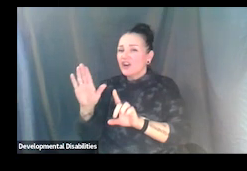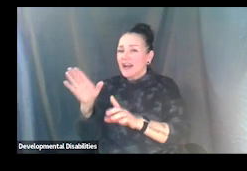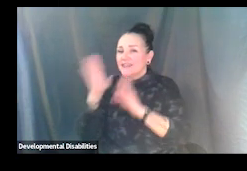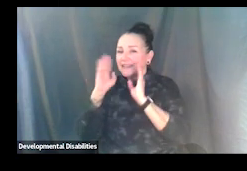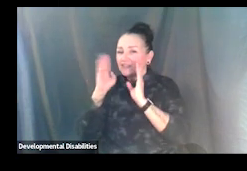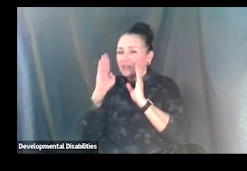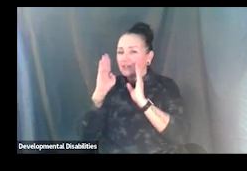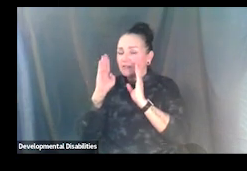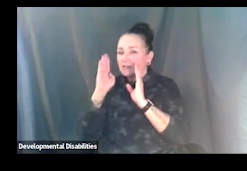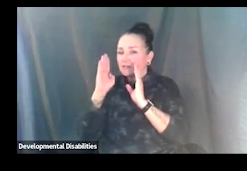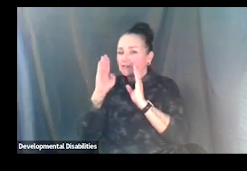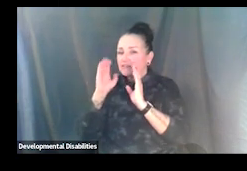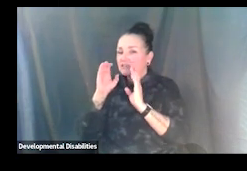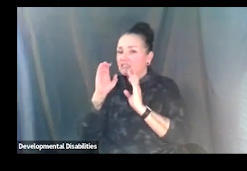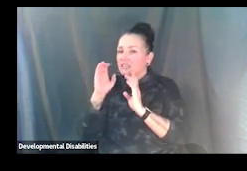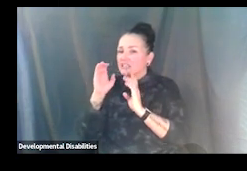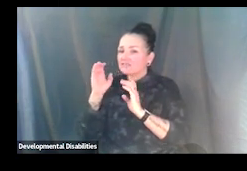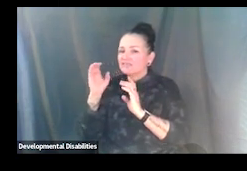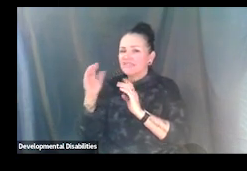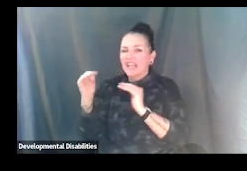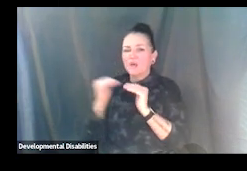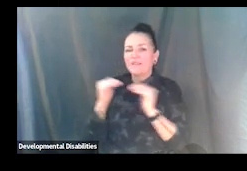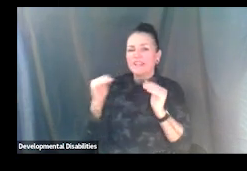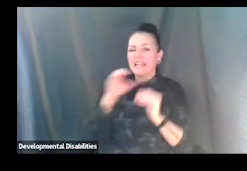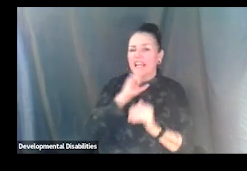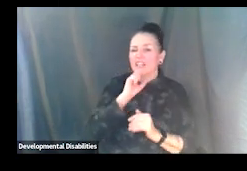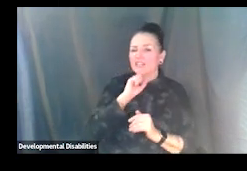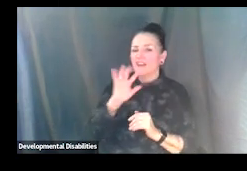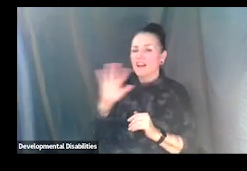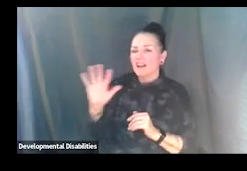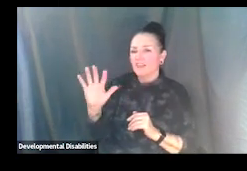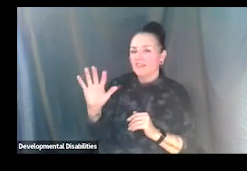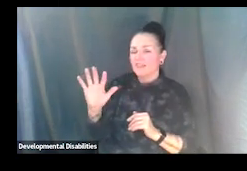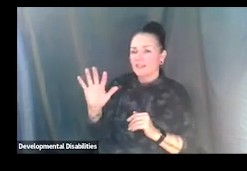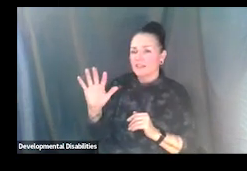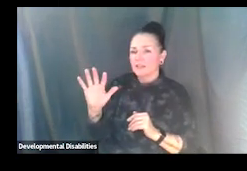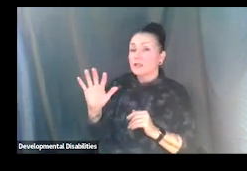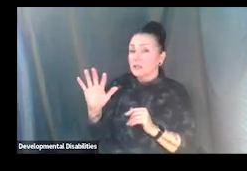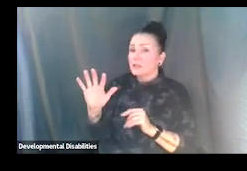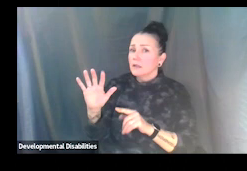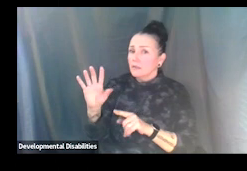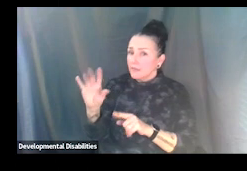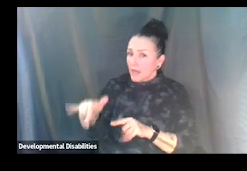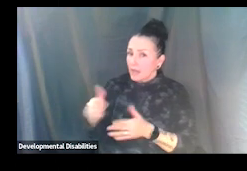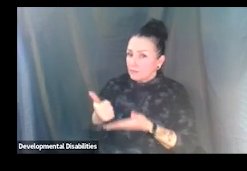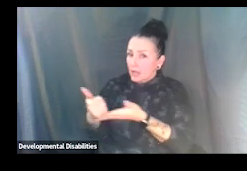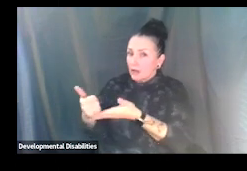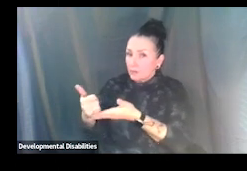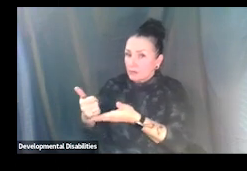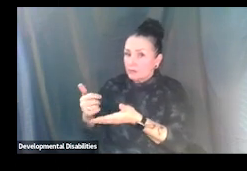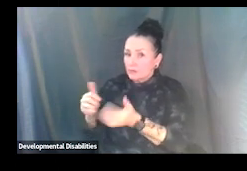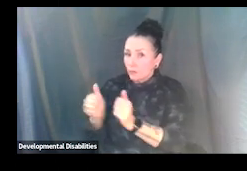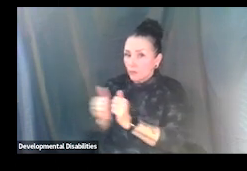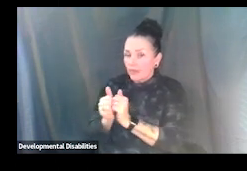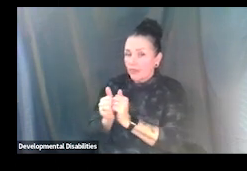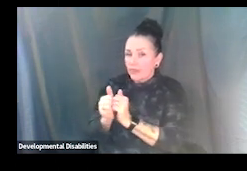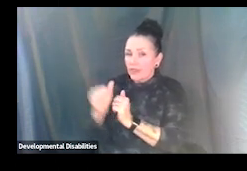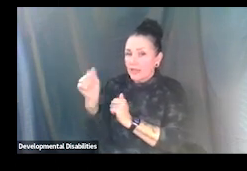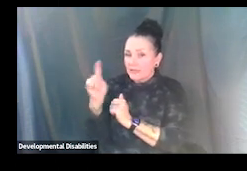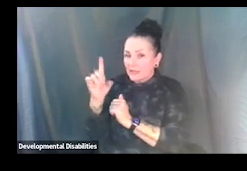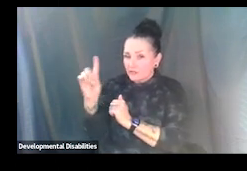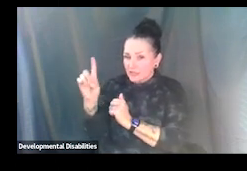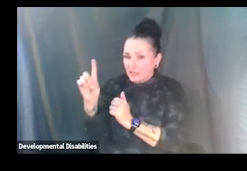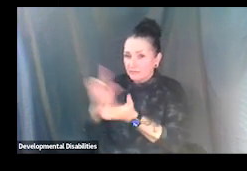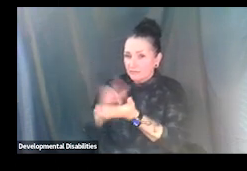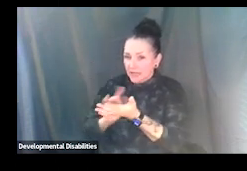necessarily inconsistent. It doesn't mean it's not a problem, but I don't think that's the same thing as ADHD. And in fact, there